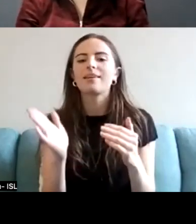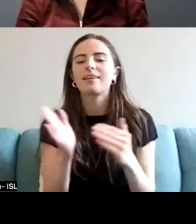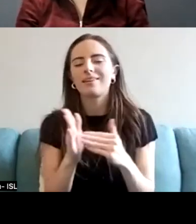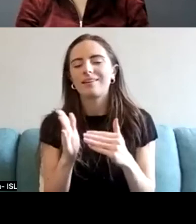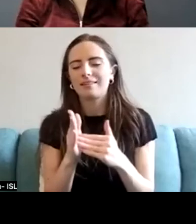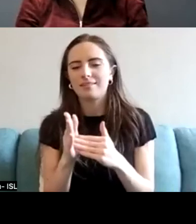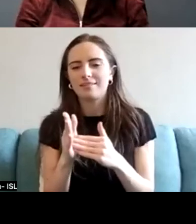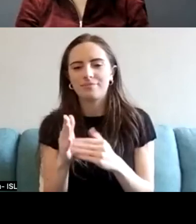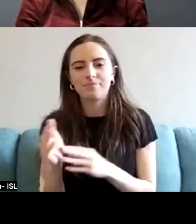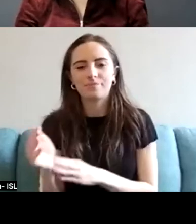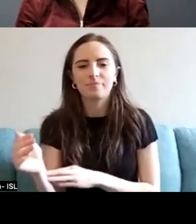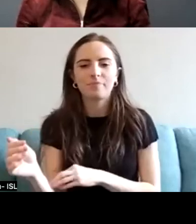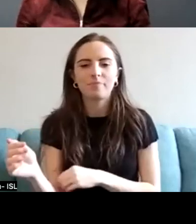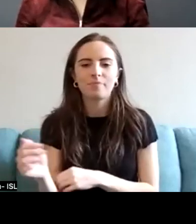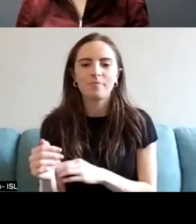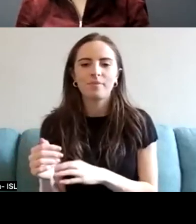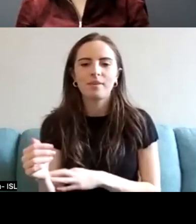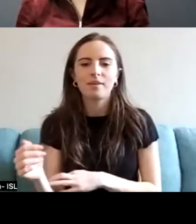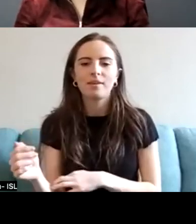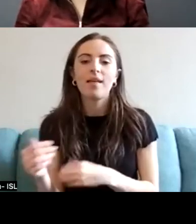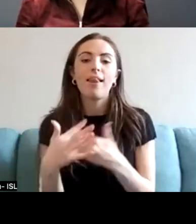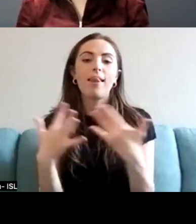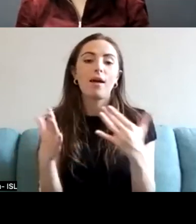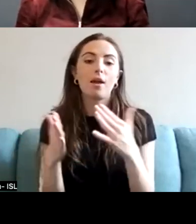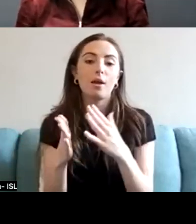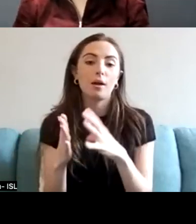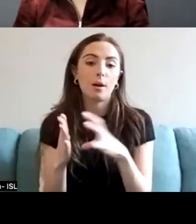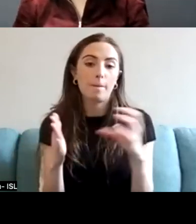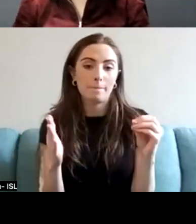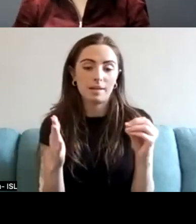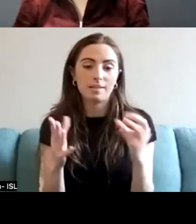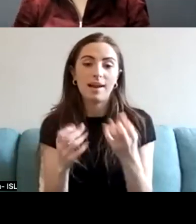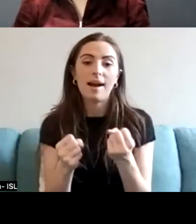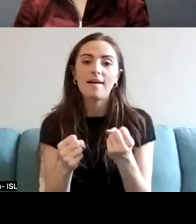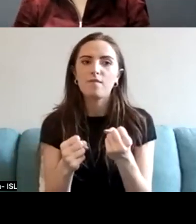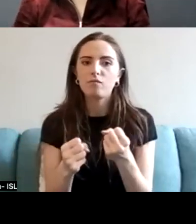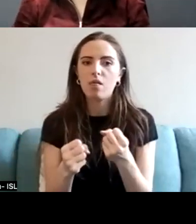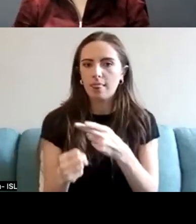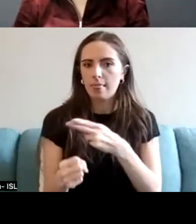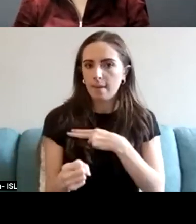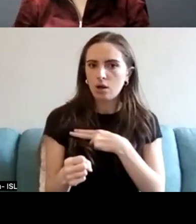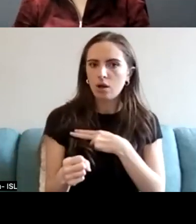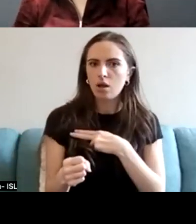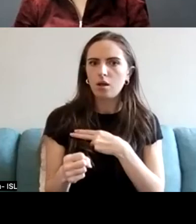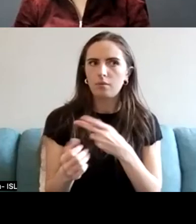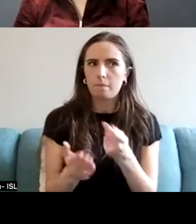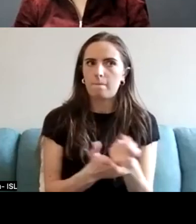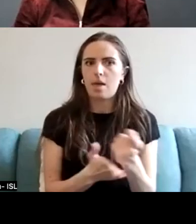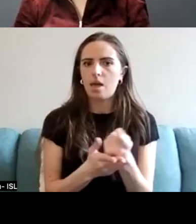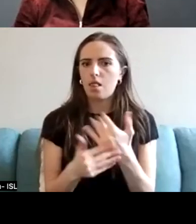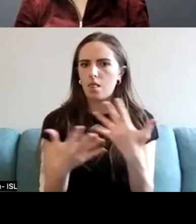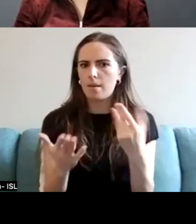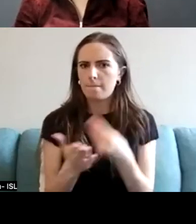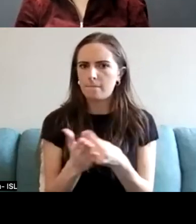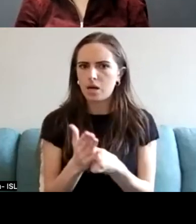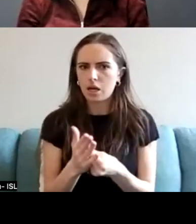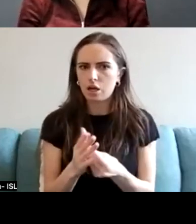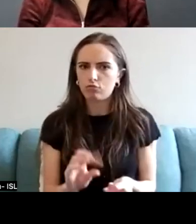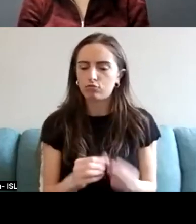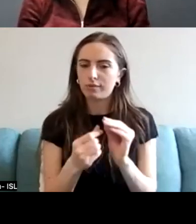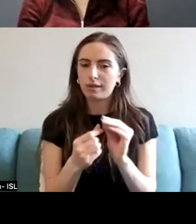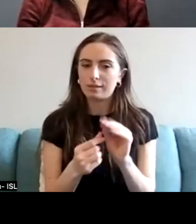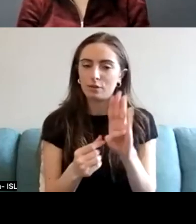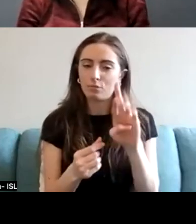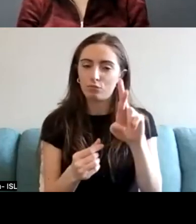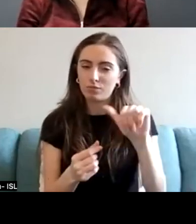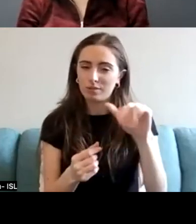because with most companies, you have a brand, and you've paid a lot of money to develop this brand. And so within your